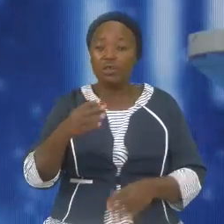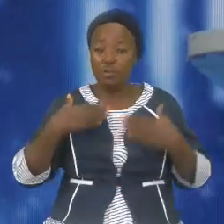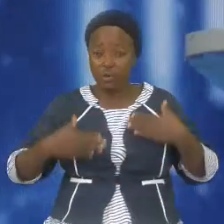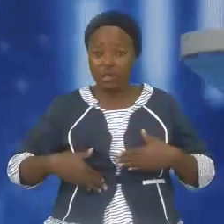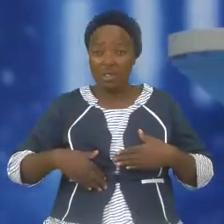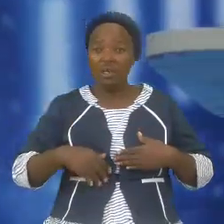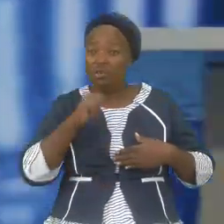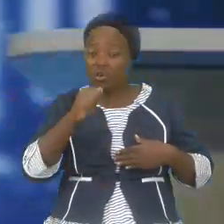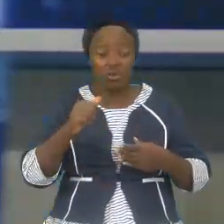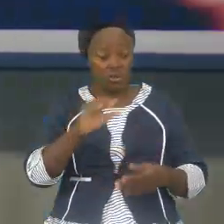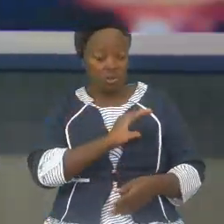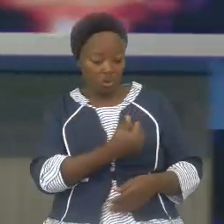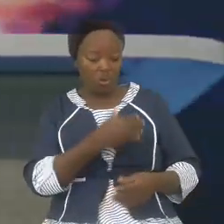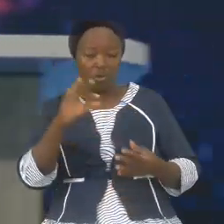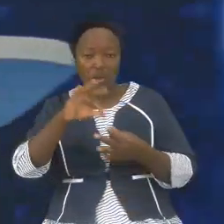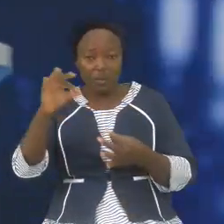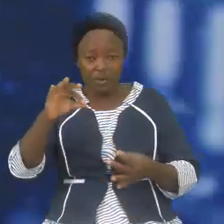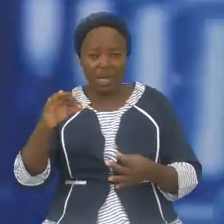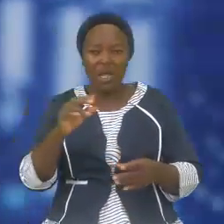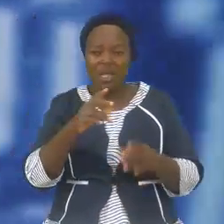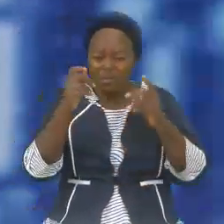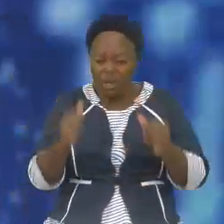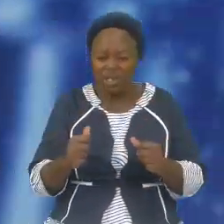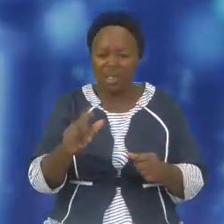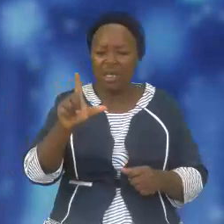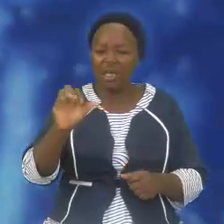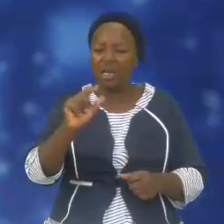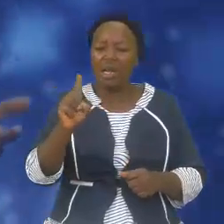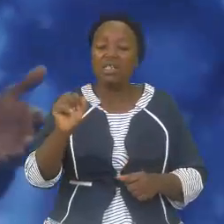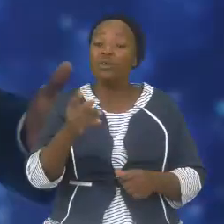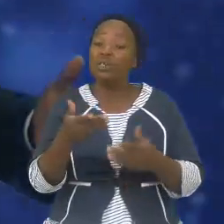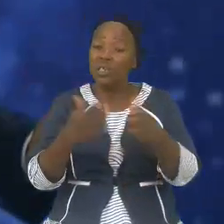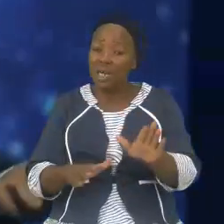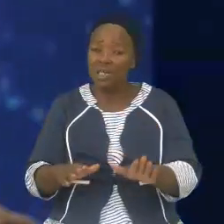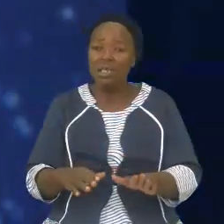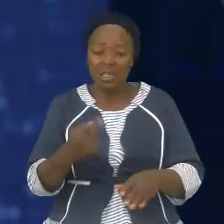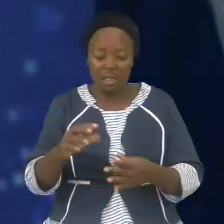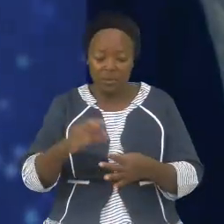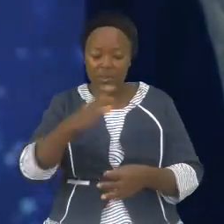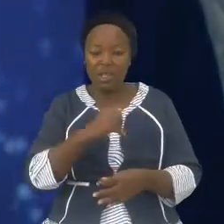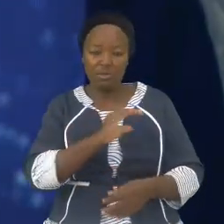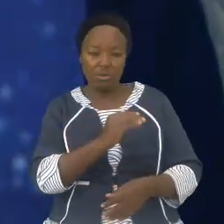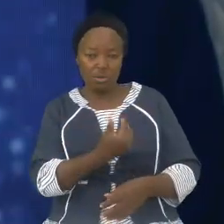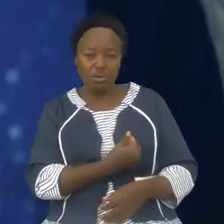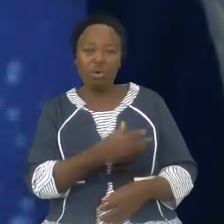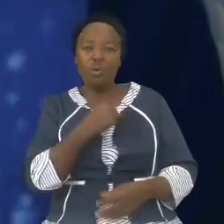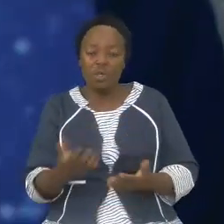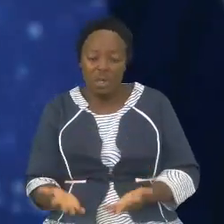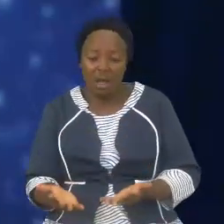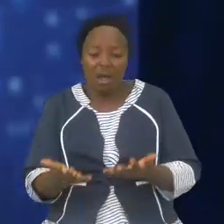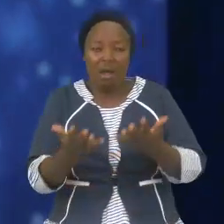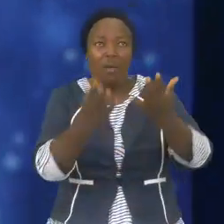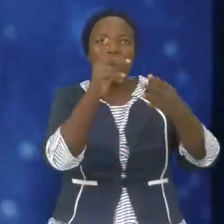spirit. Immediately Lazarus died, his spirit, his soul was carried by the angels